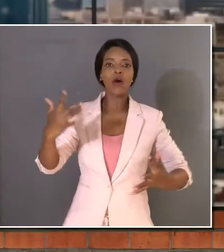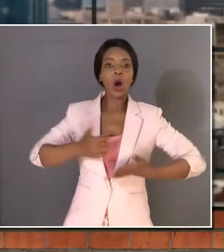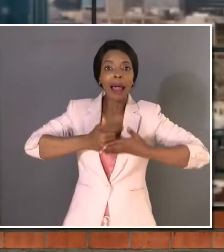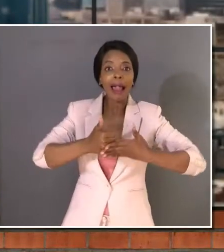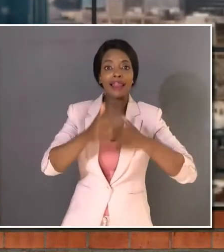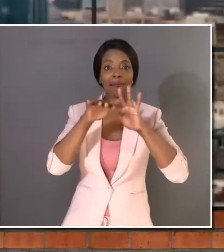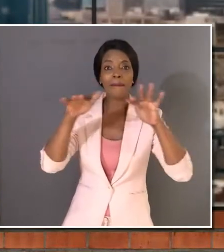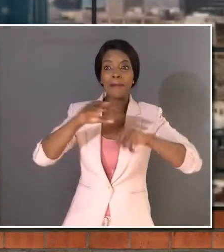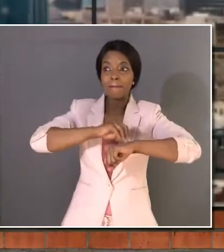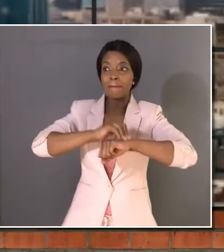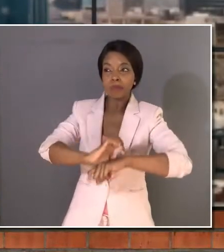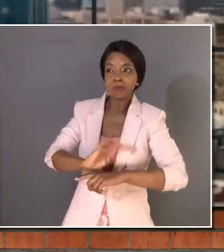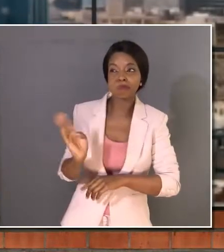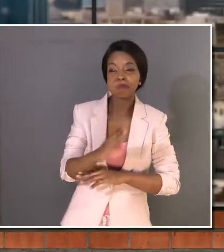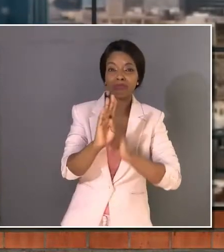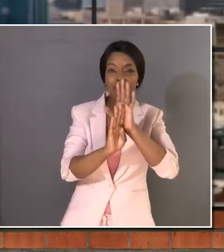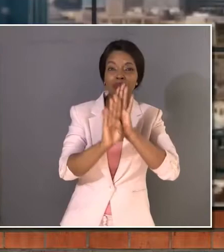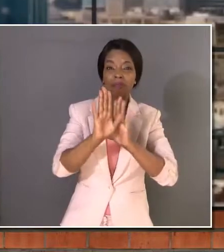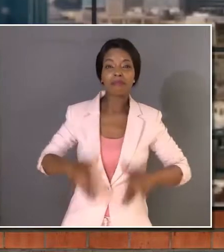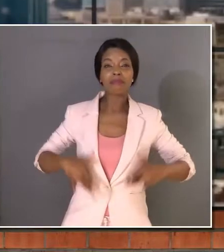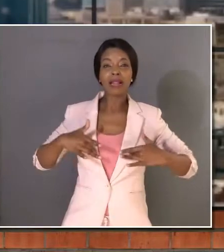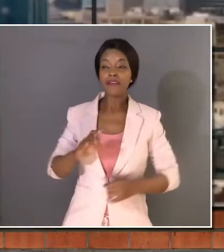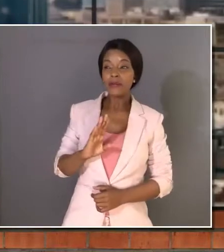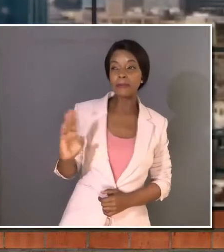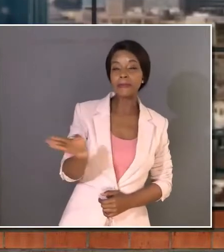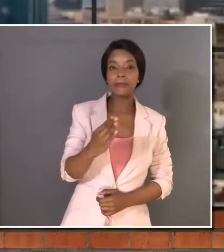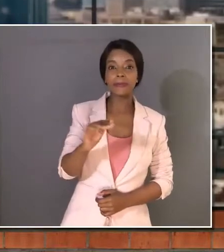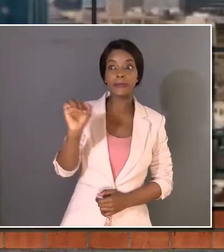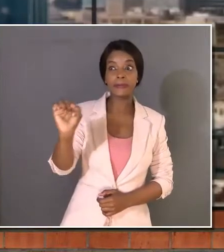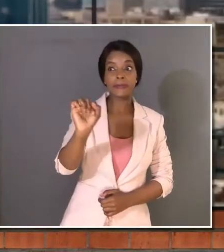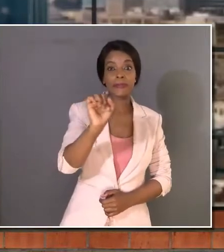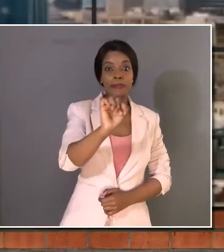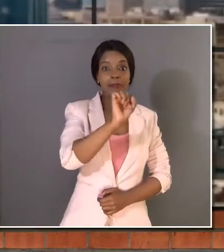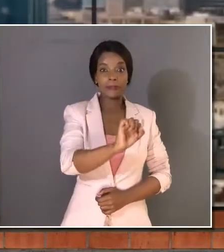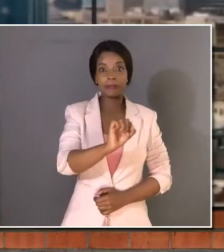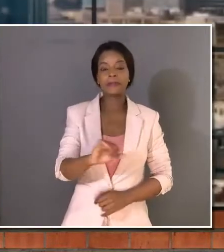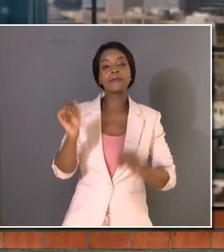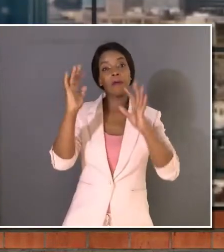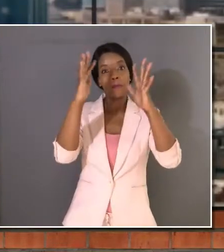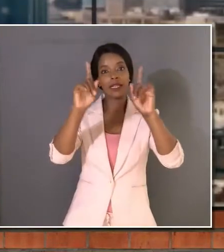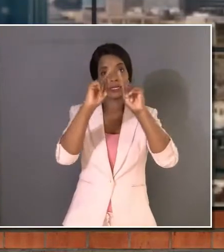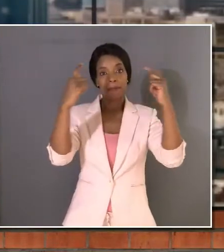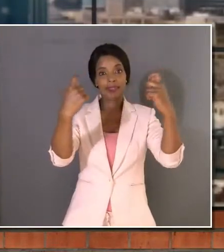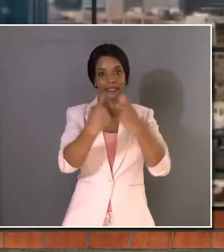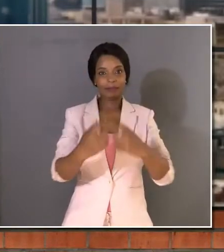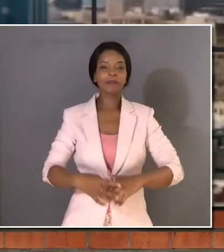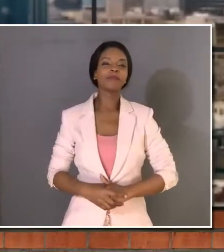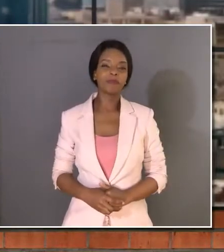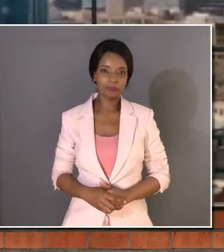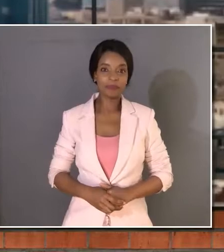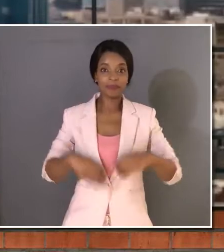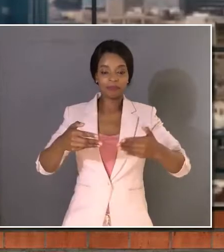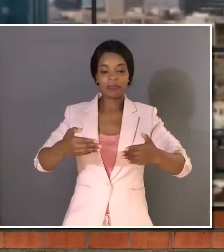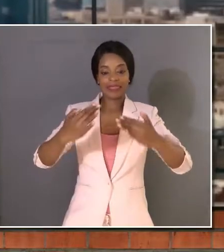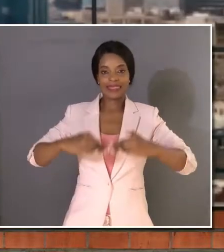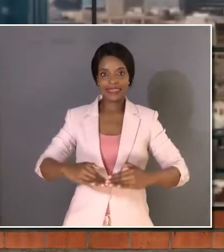and often catapult whole industries. Well done to the team. And the most popular